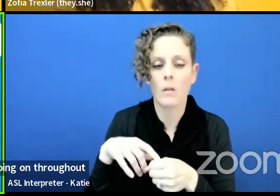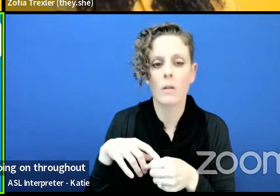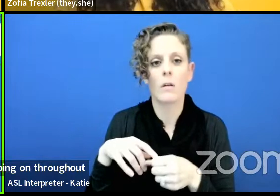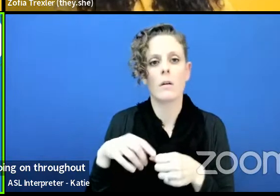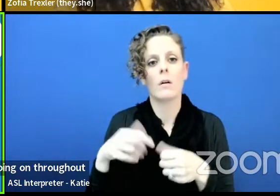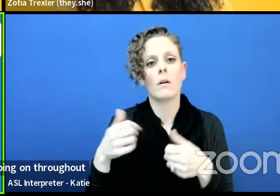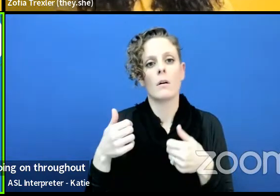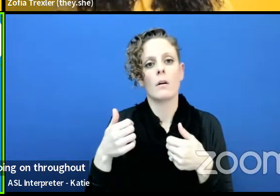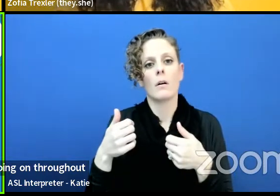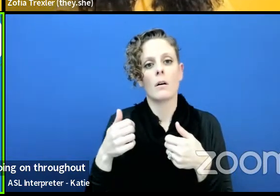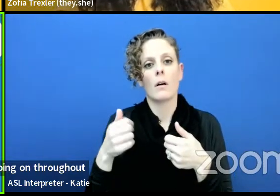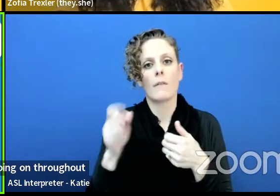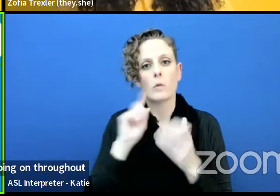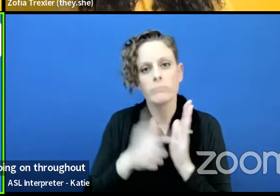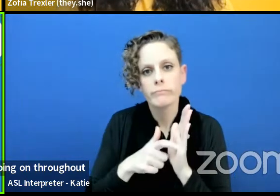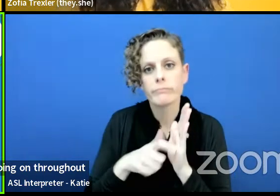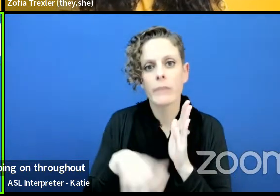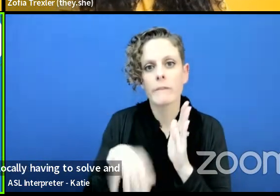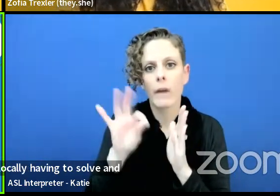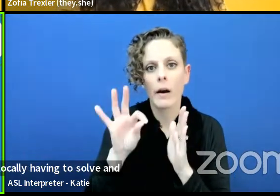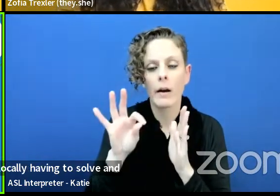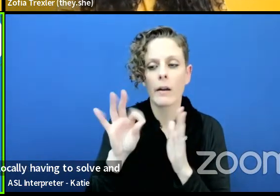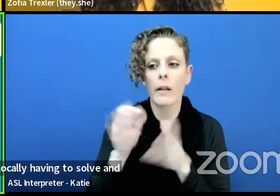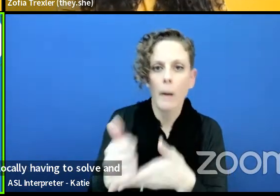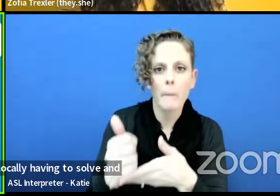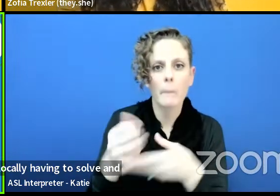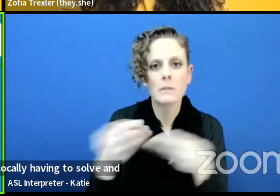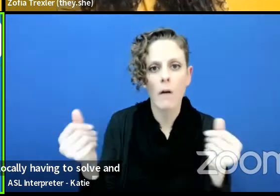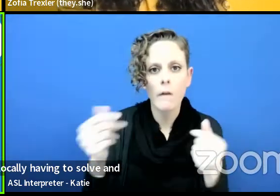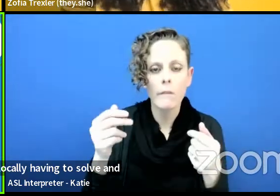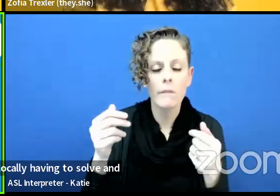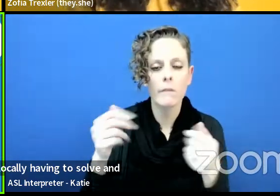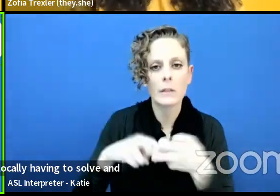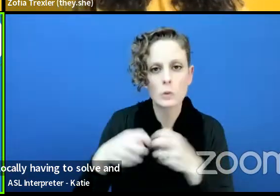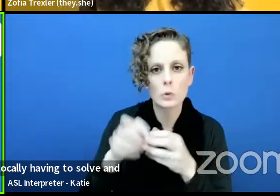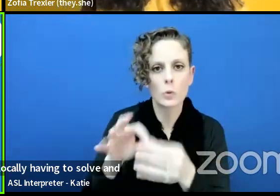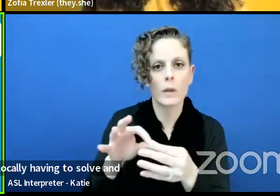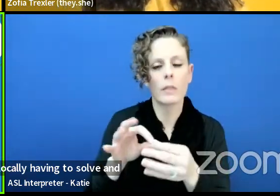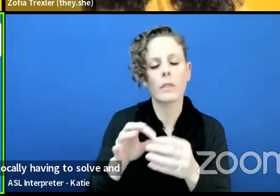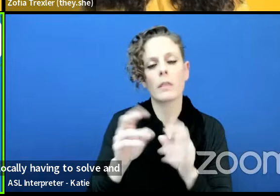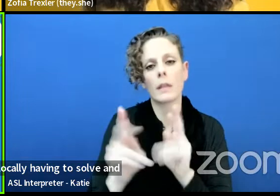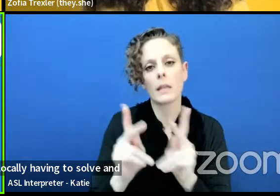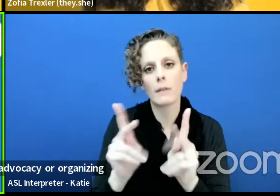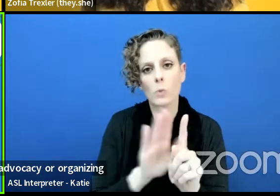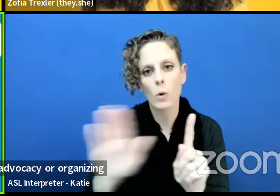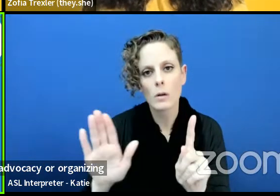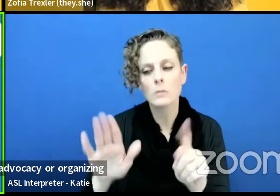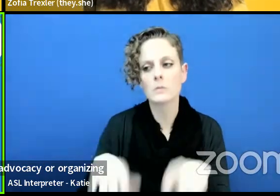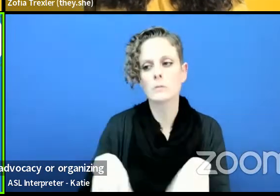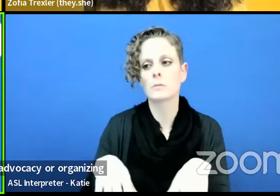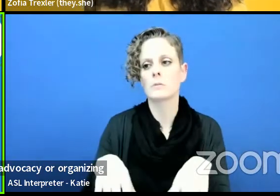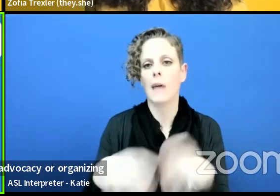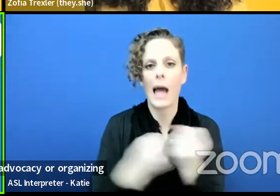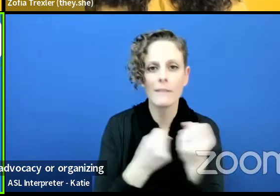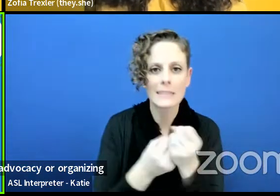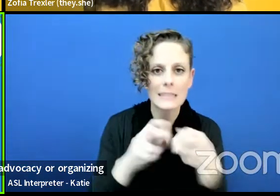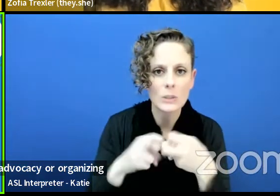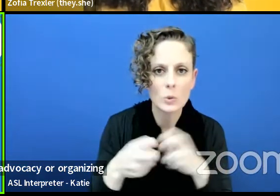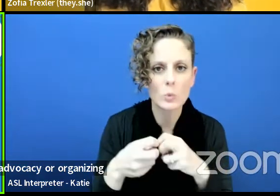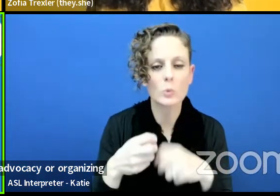help individuals with advocacy or organizing issues. I looked at